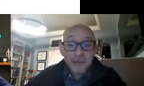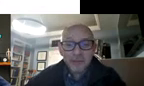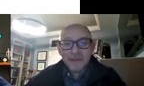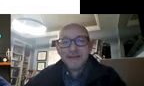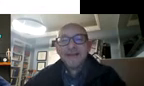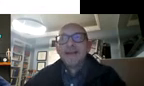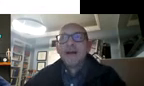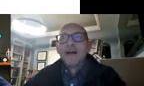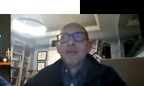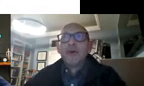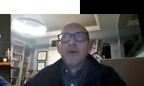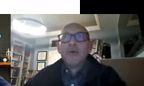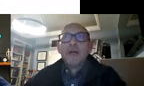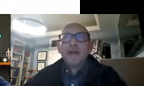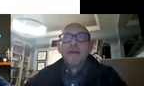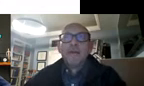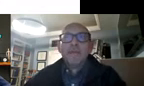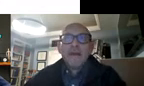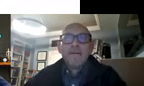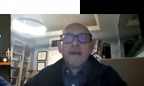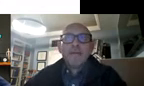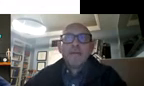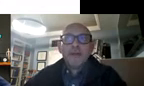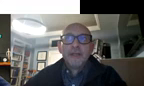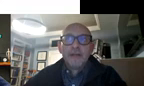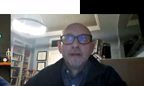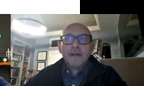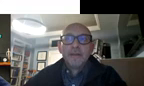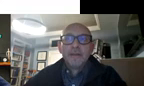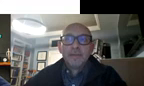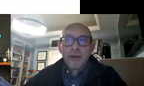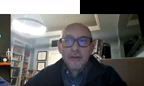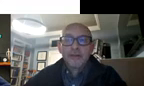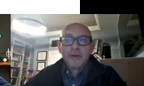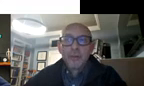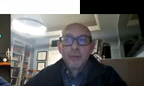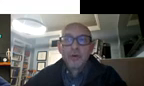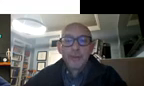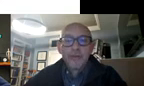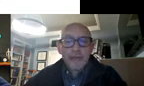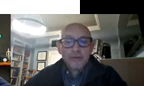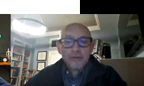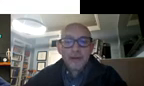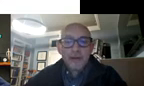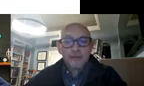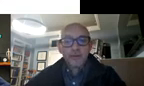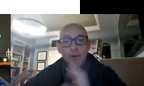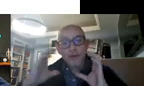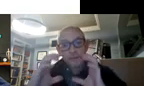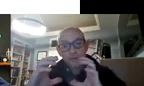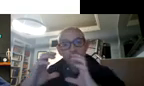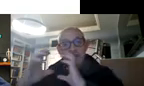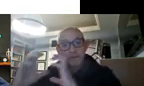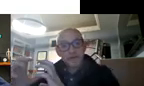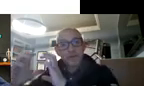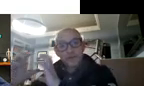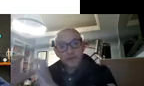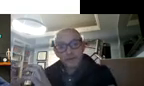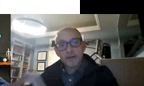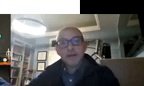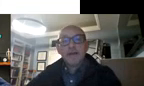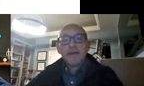not in this neighborhood. But, so the benefit of building projects that are more urban in nature and have square